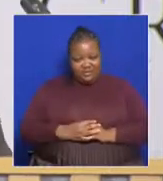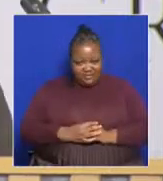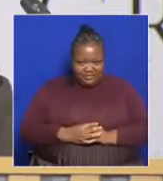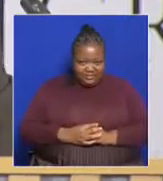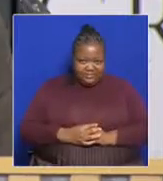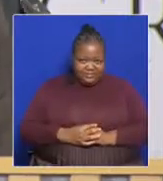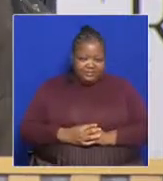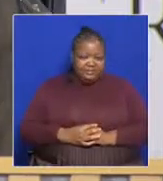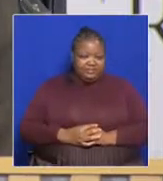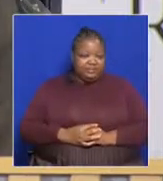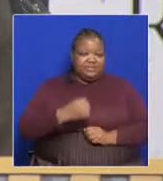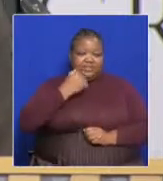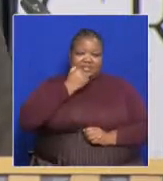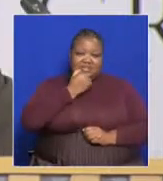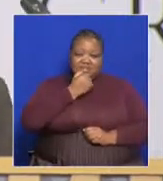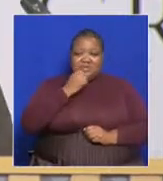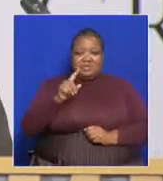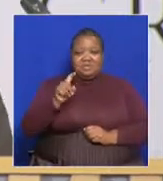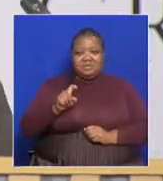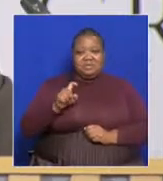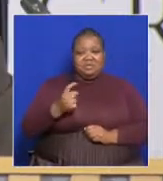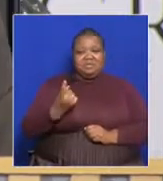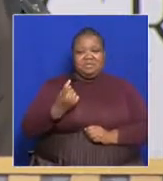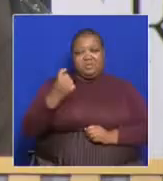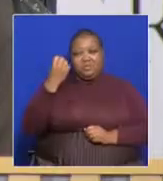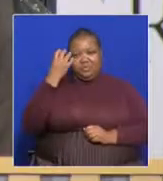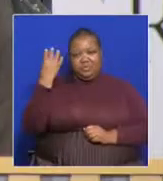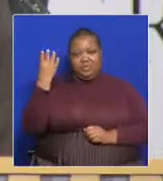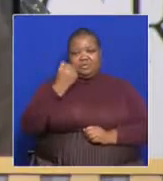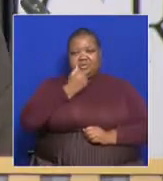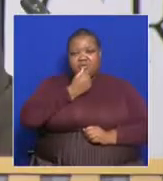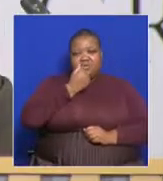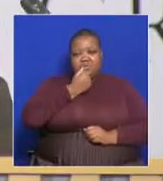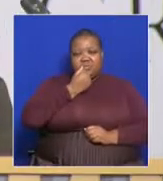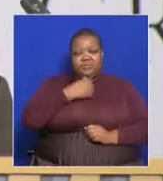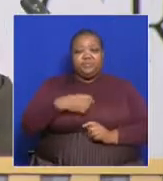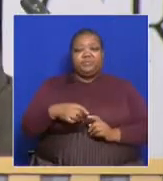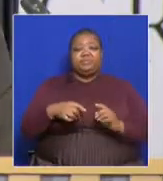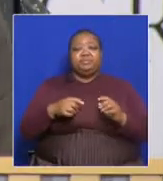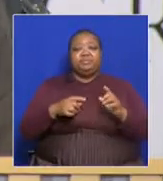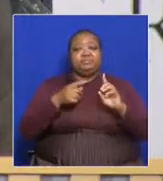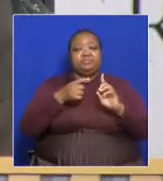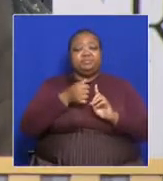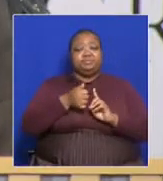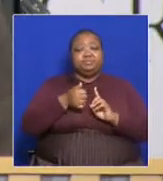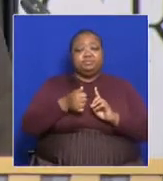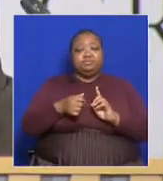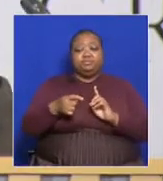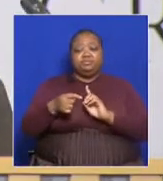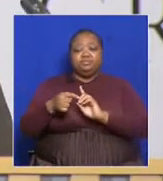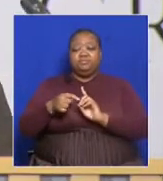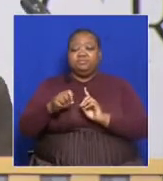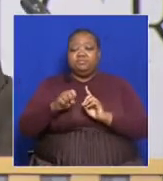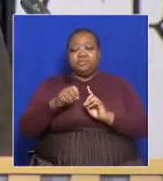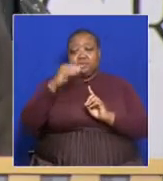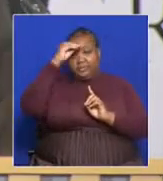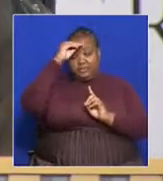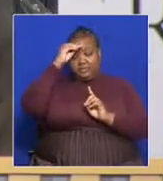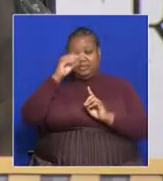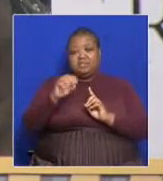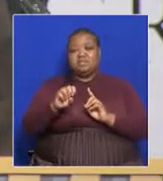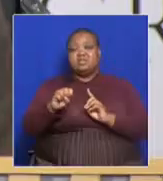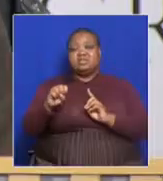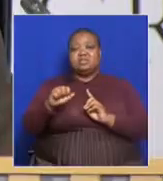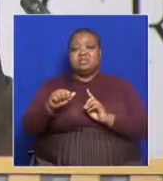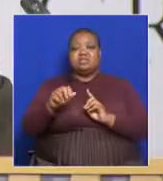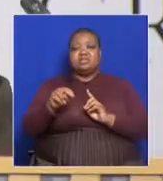Apologize. Yes. So, Colonel, what Warrant Officer Sender testified to is